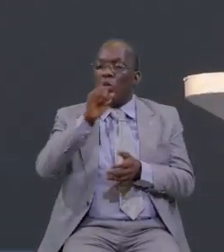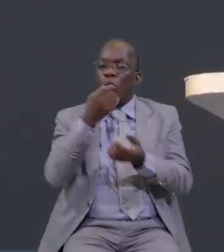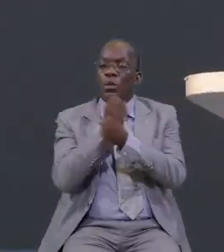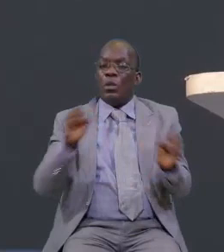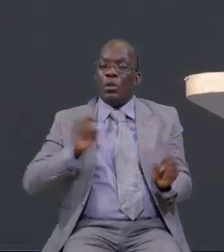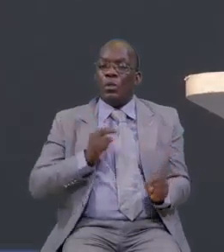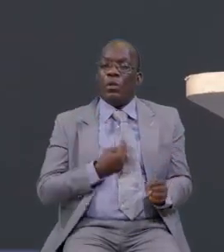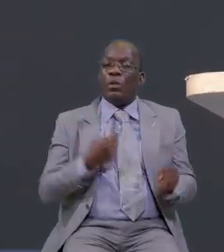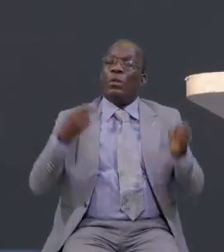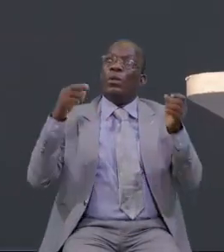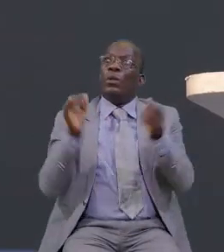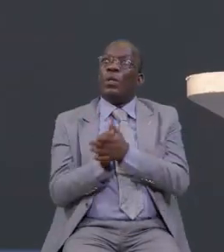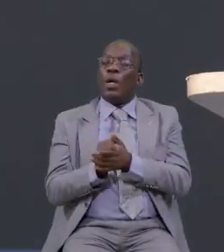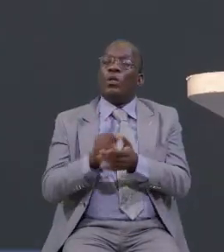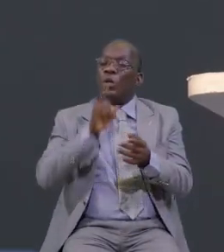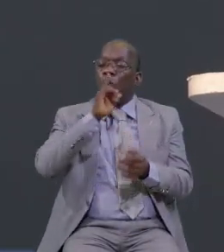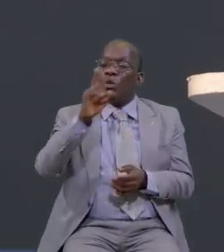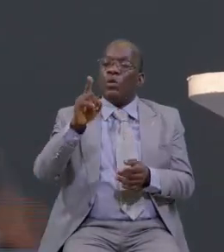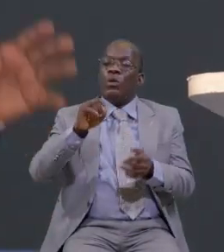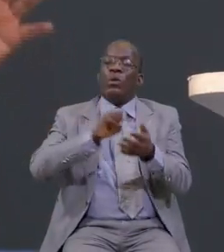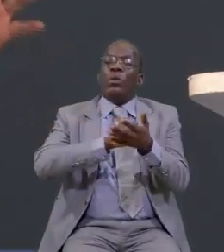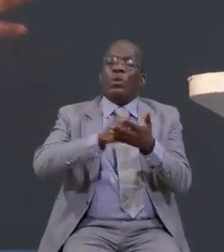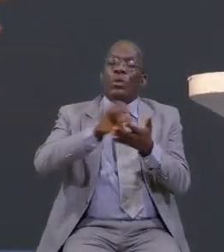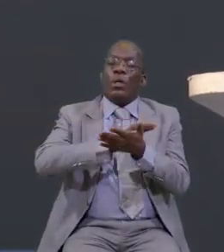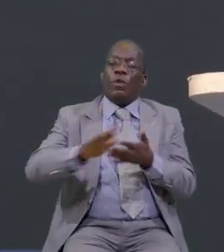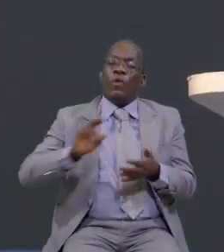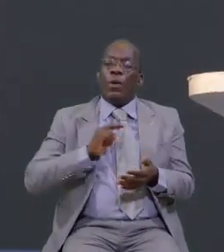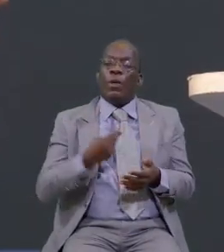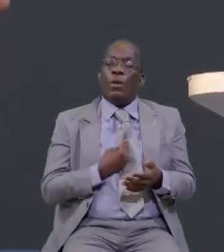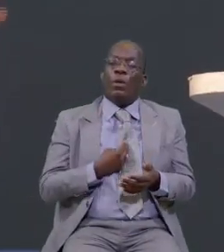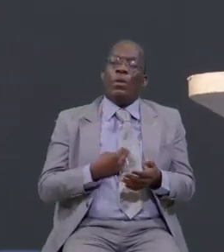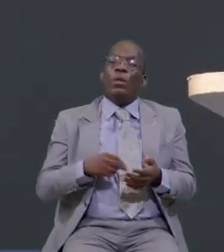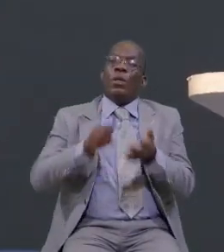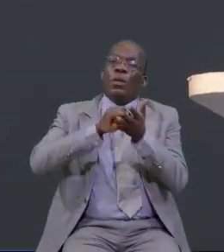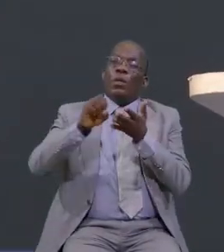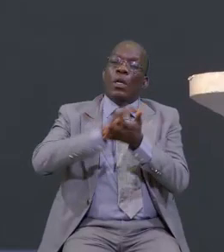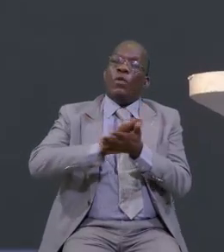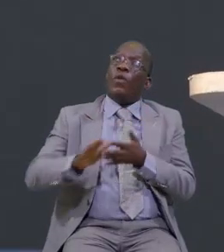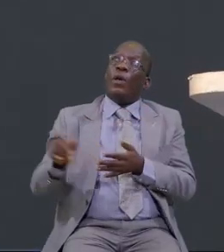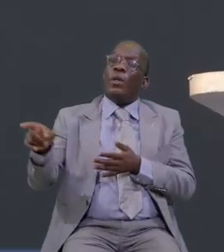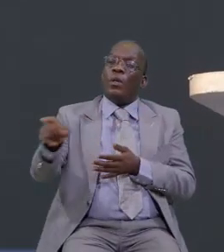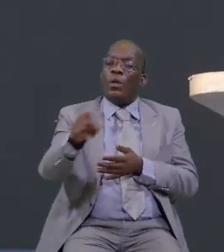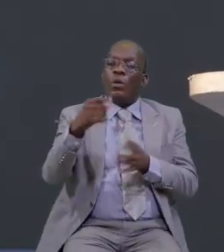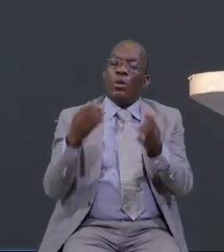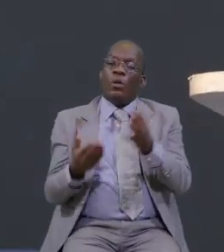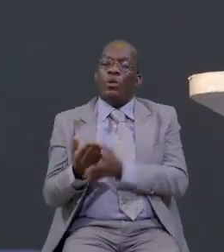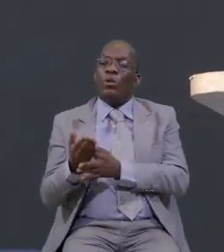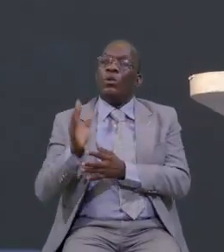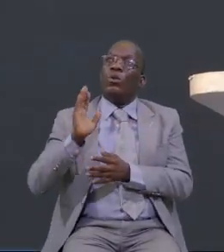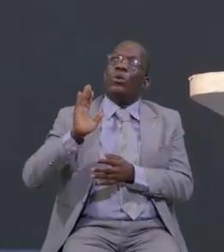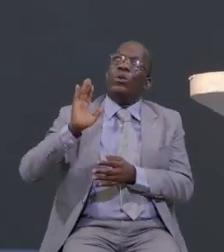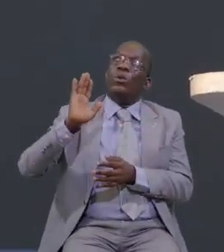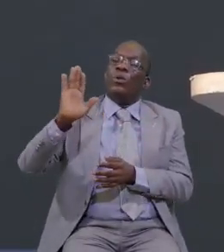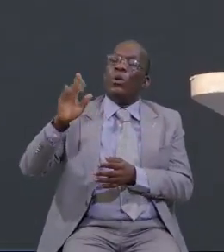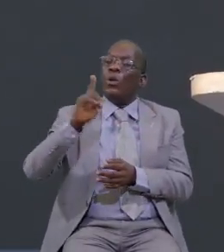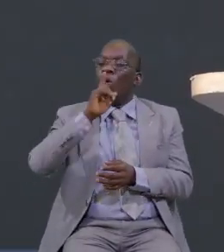truth sanctifies us. Sanctify them through thy truth. Thy word